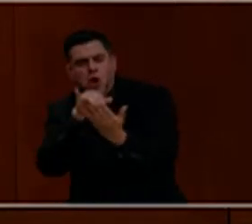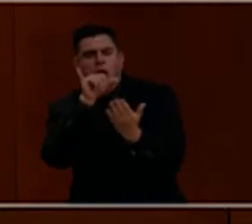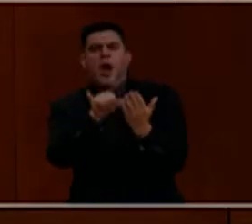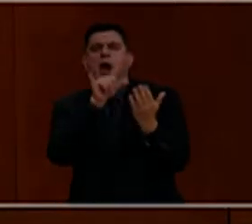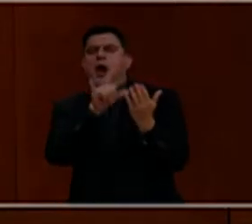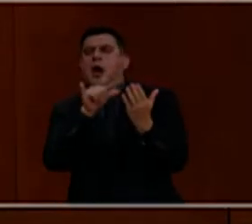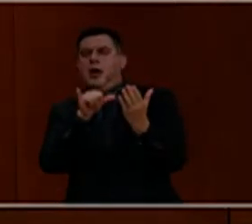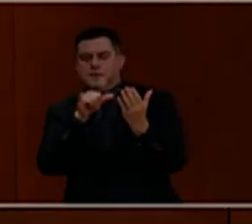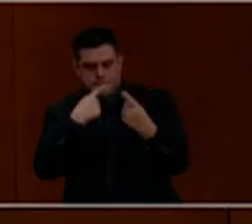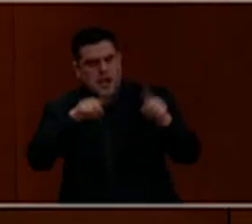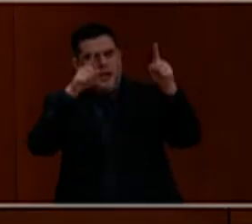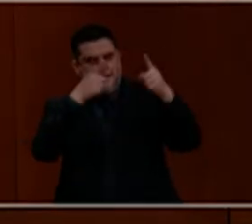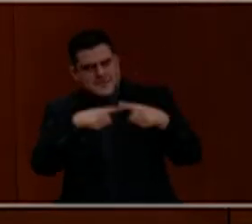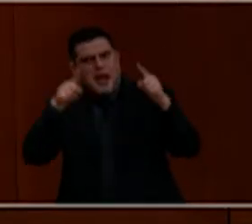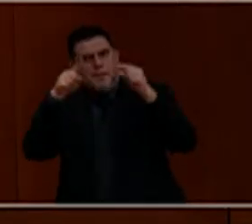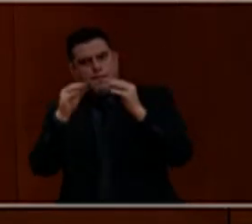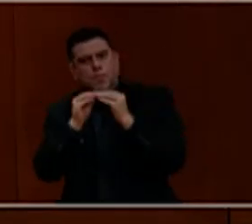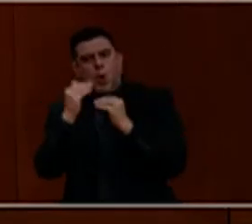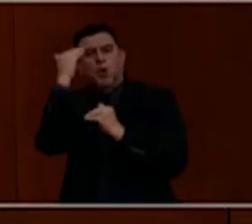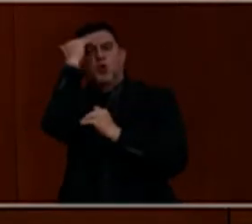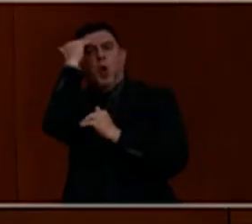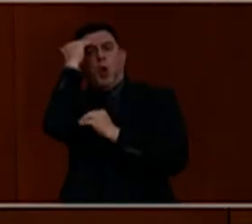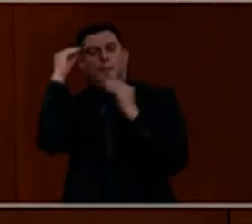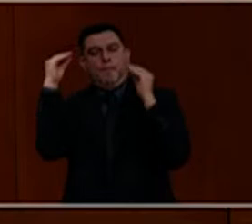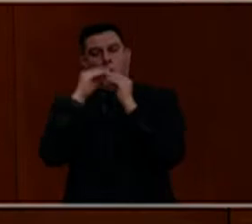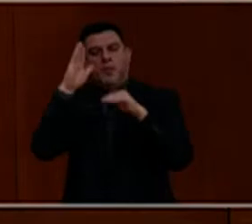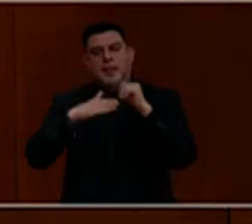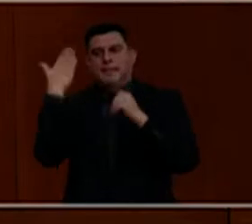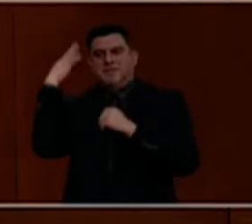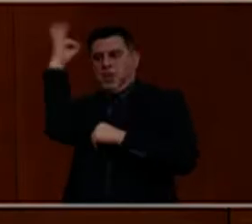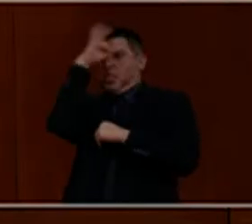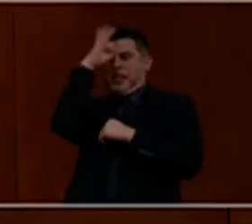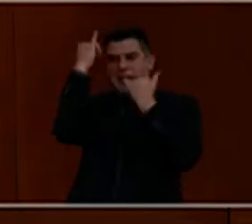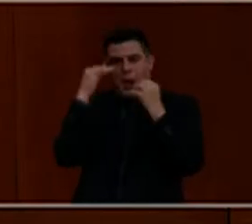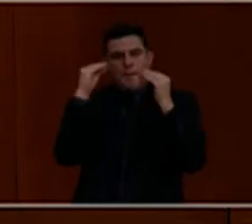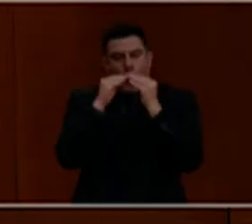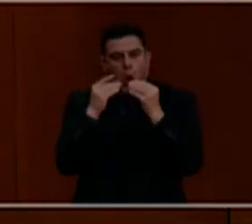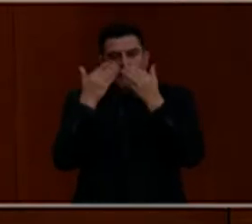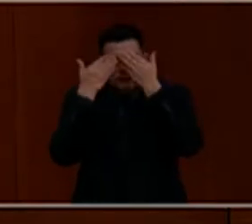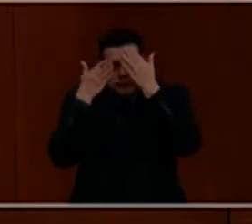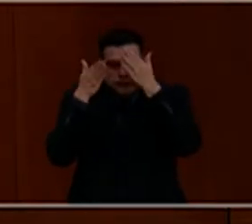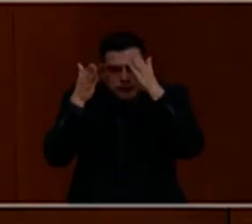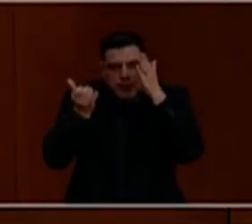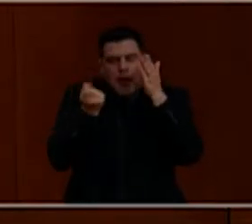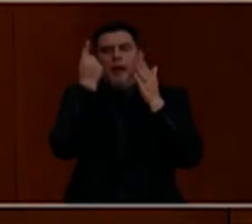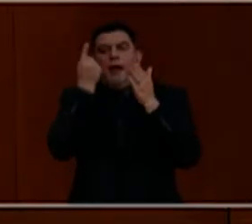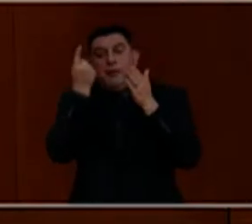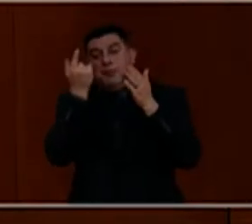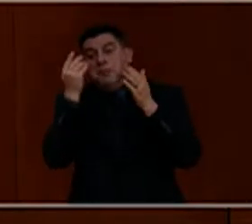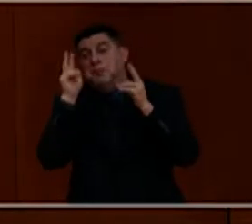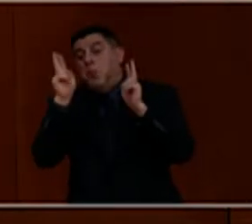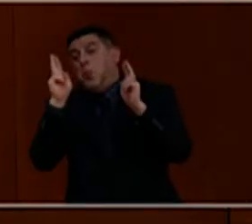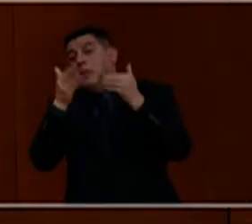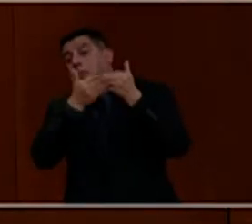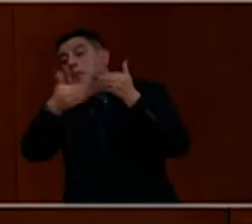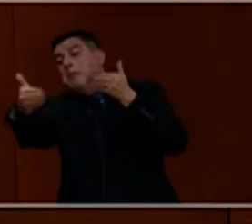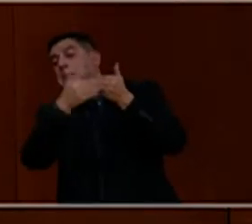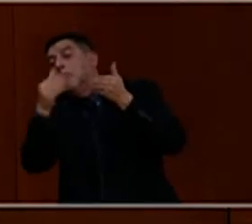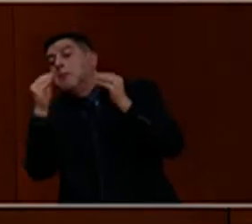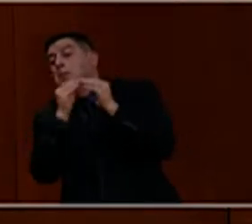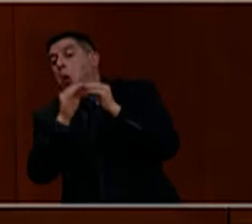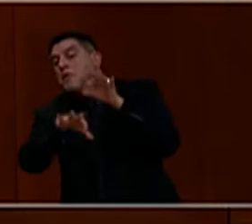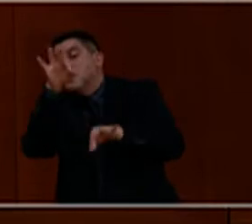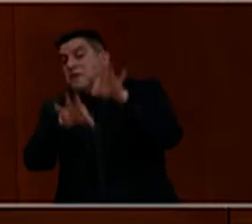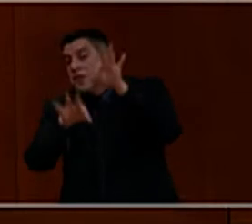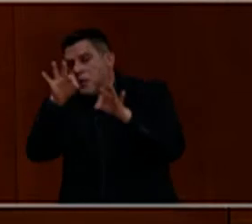little bit. Now, over the next few months, we'll probably learn a whole lot more. So it's just a matter of time to